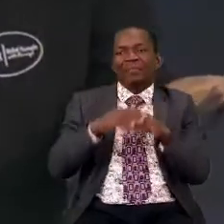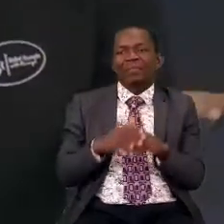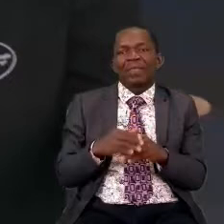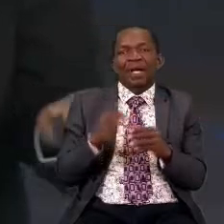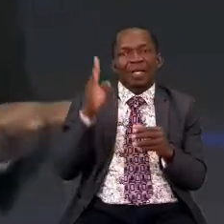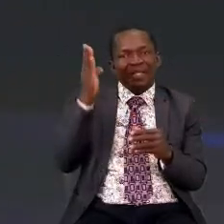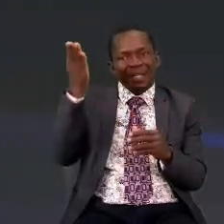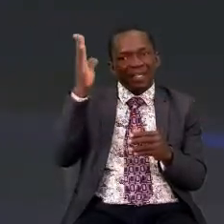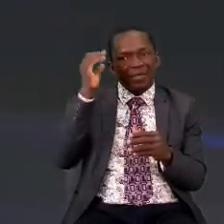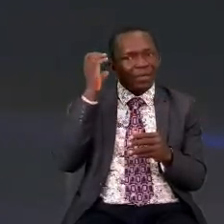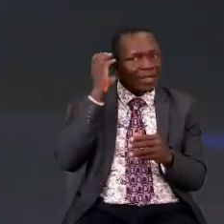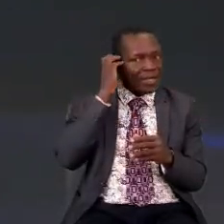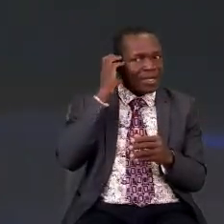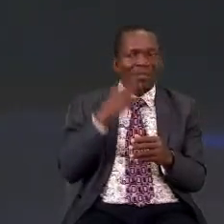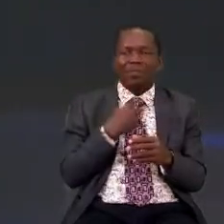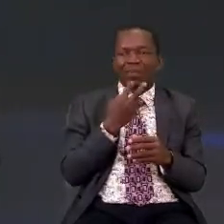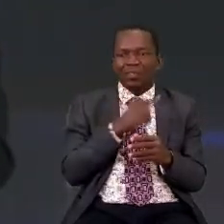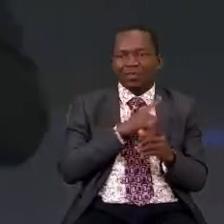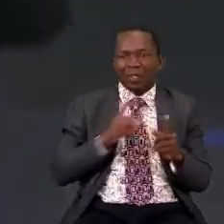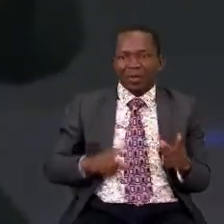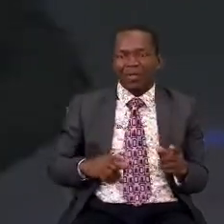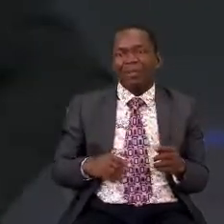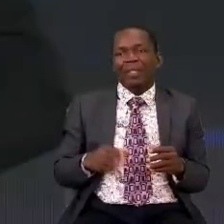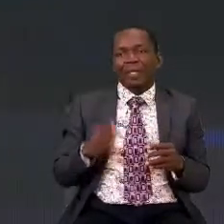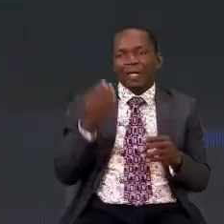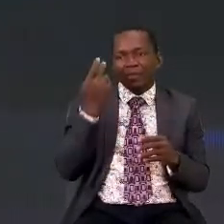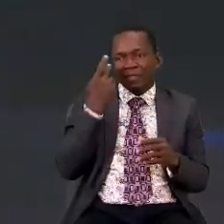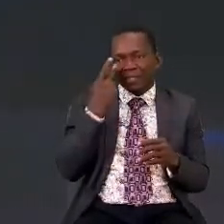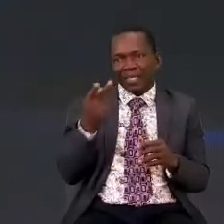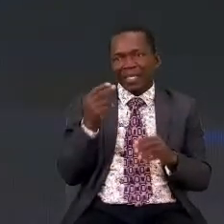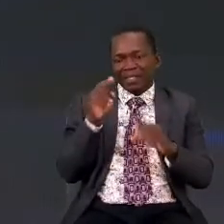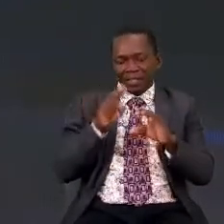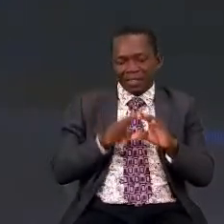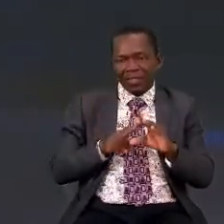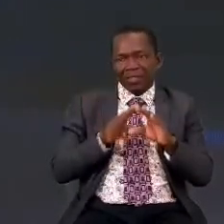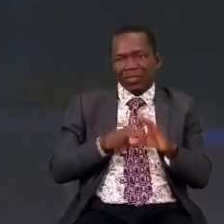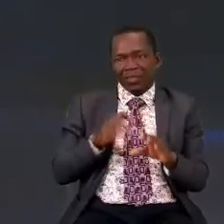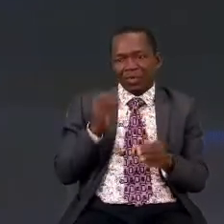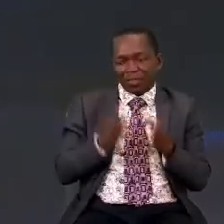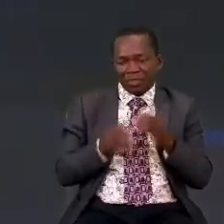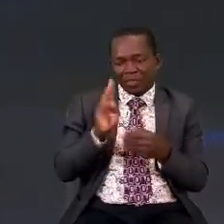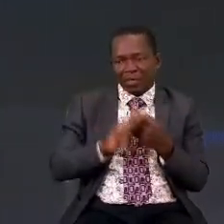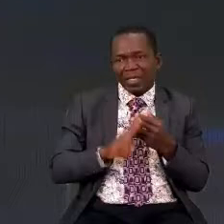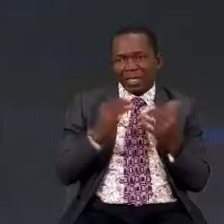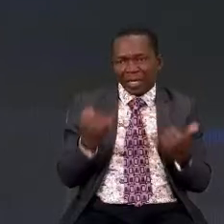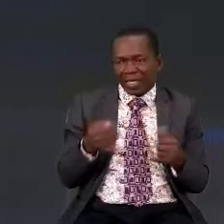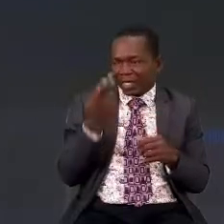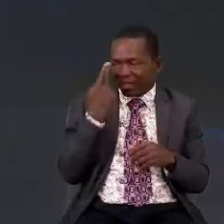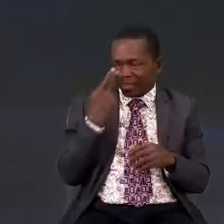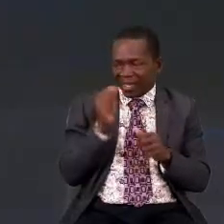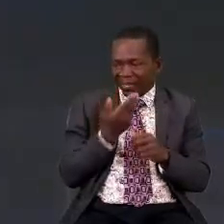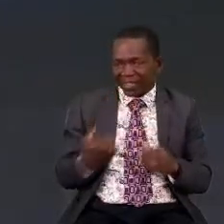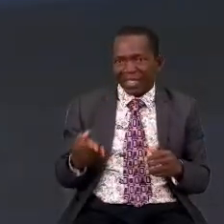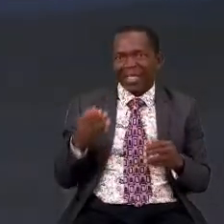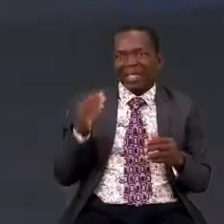been hearing of the angels. My angel will go with you and lead you there. Now he could see not only one angel, myriads